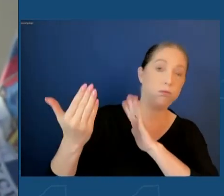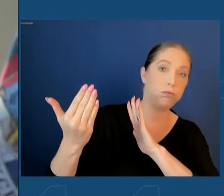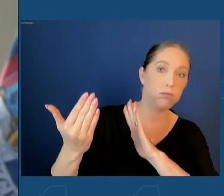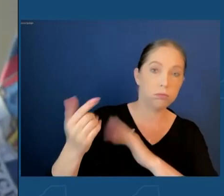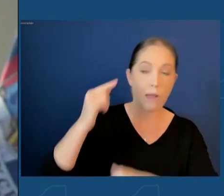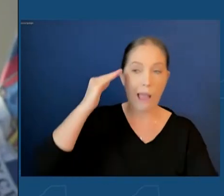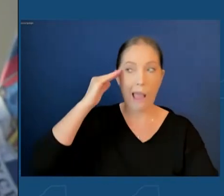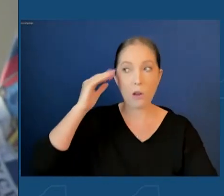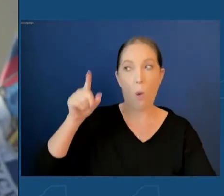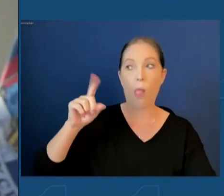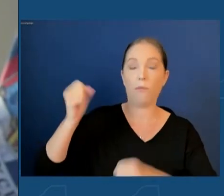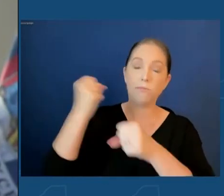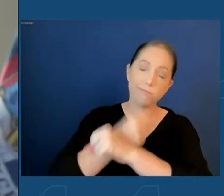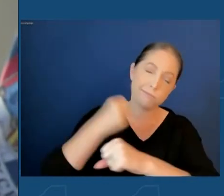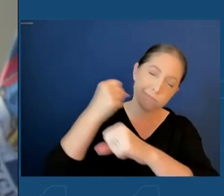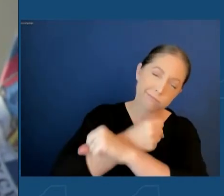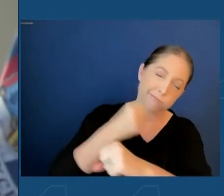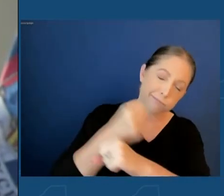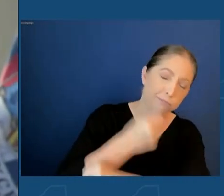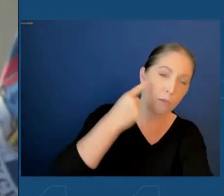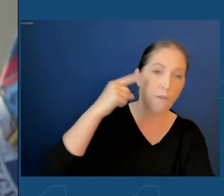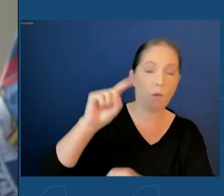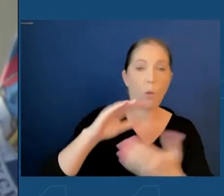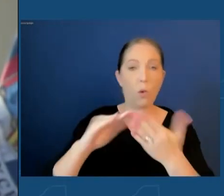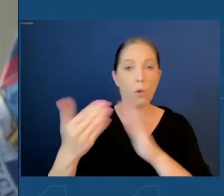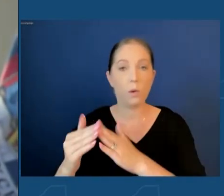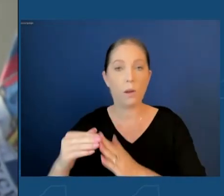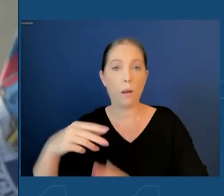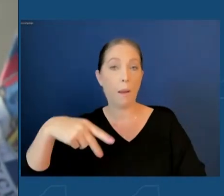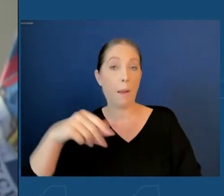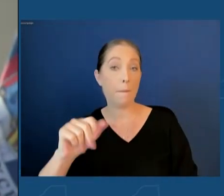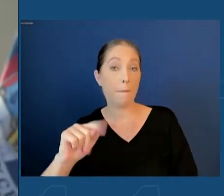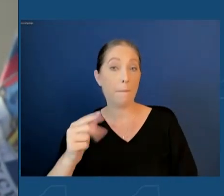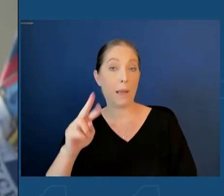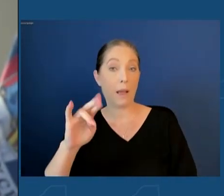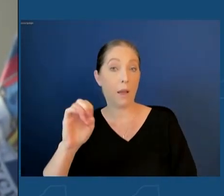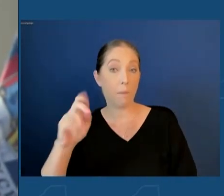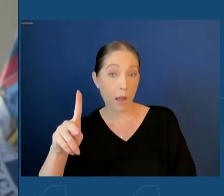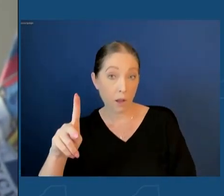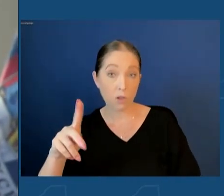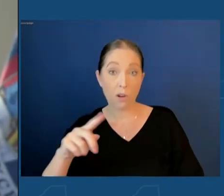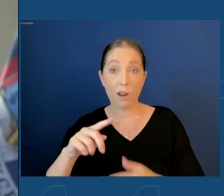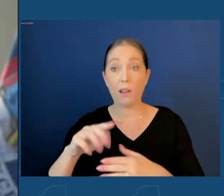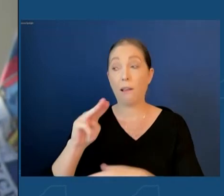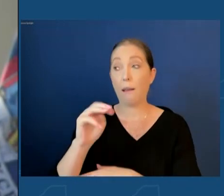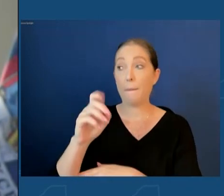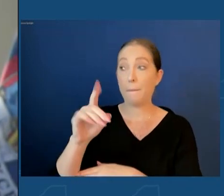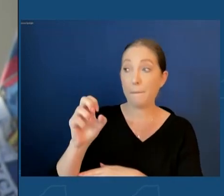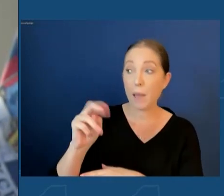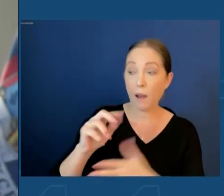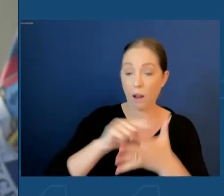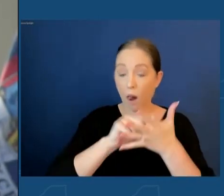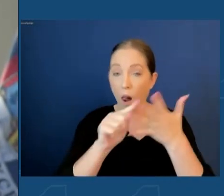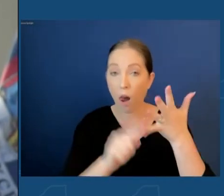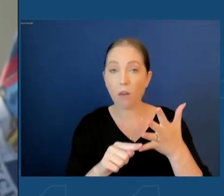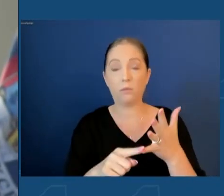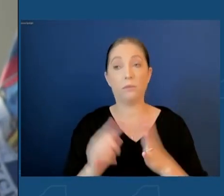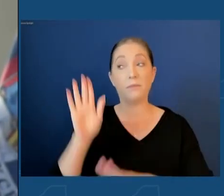communities we have right here. So Patrick Madden, Ron Keeler, Ron Kim, and Bill Collins, please raise your hands and take a round of applause